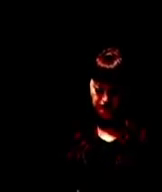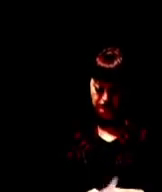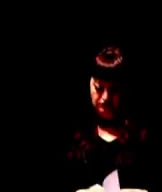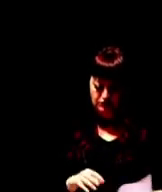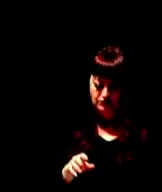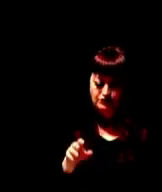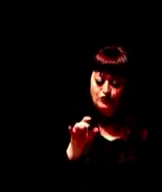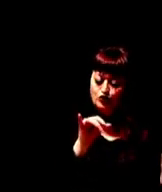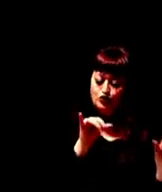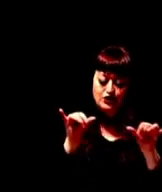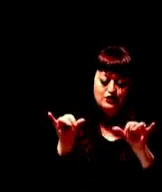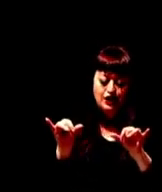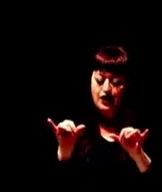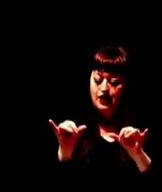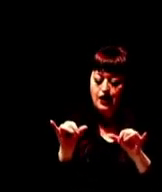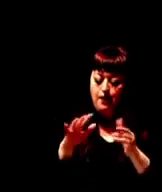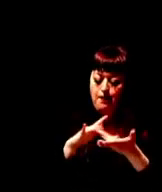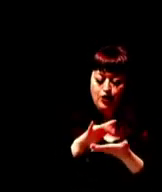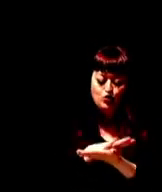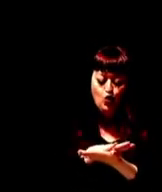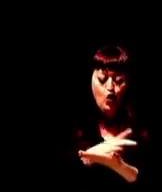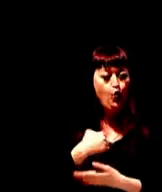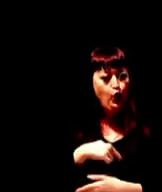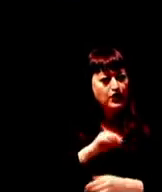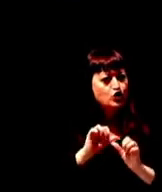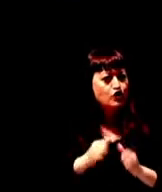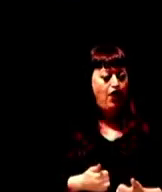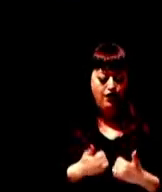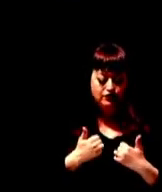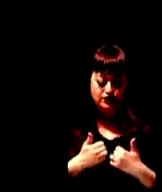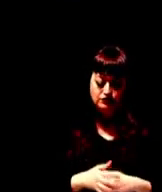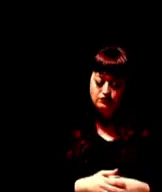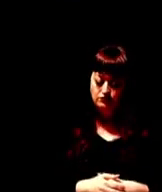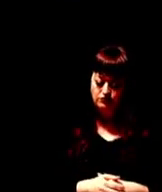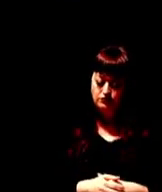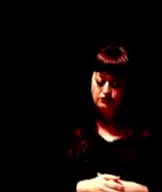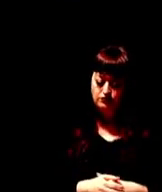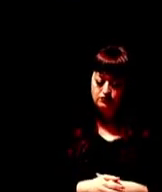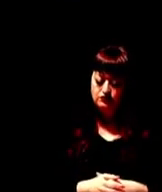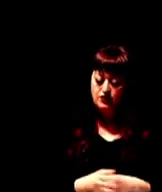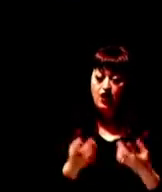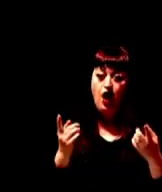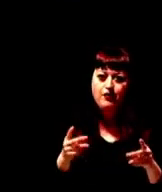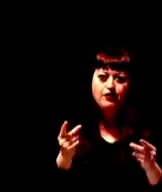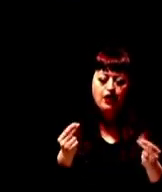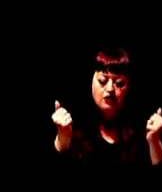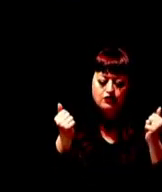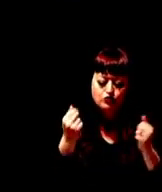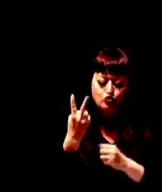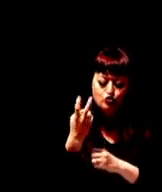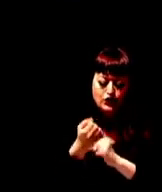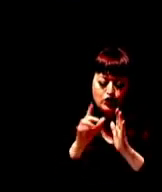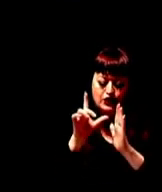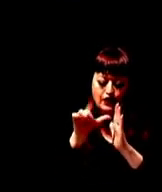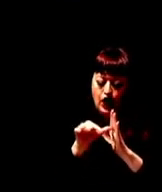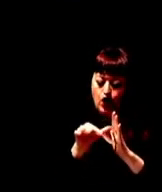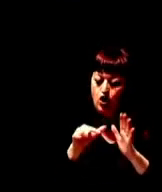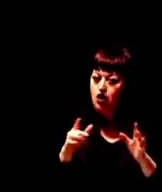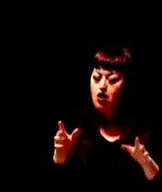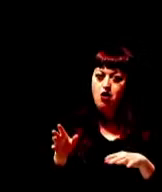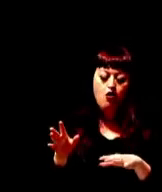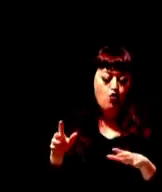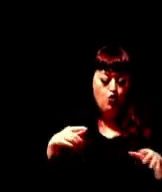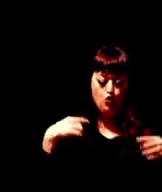school, we survived through that as well. Then just like that, 2 years later, through all that